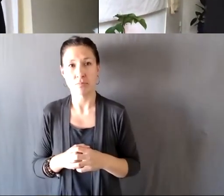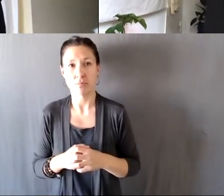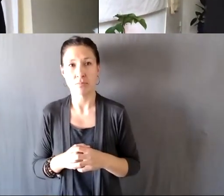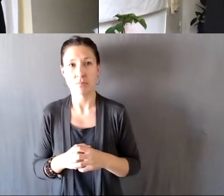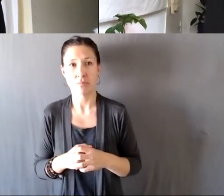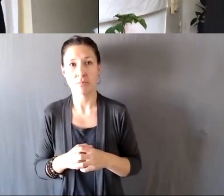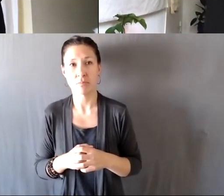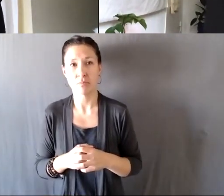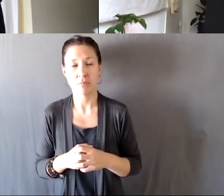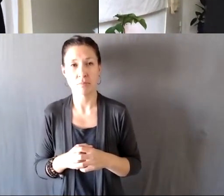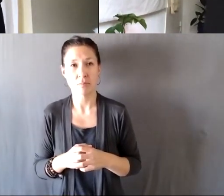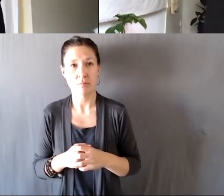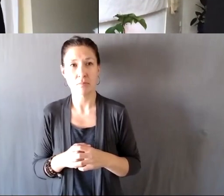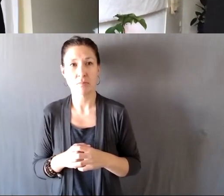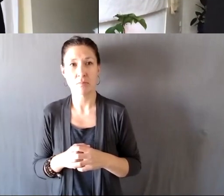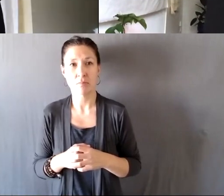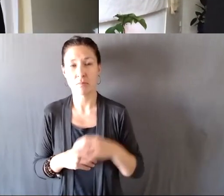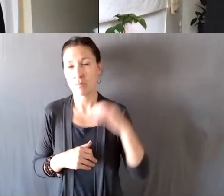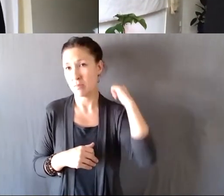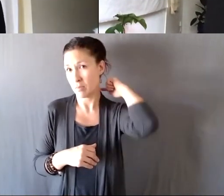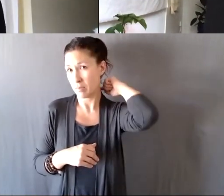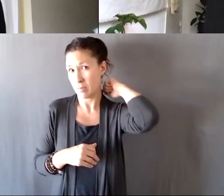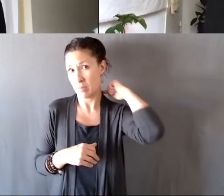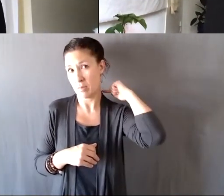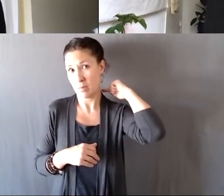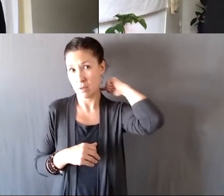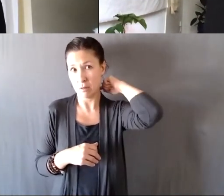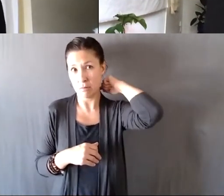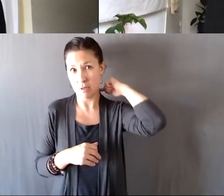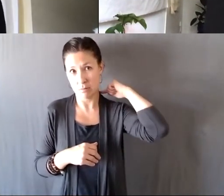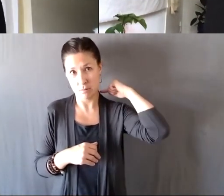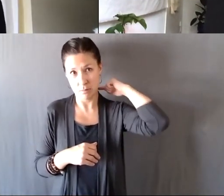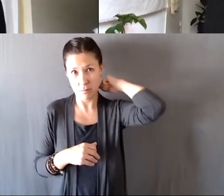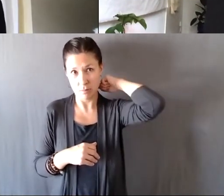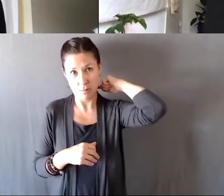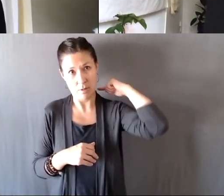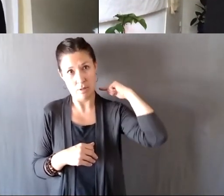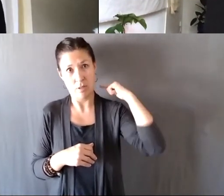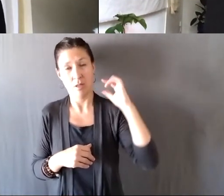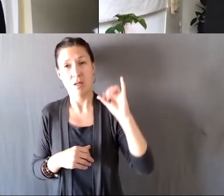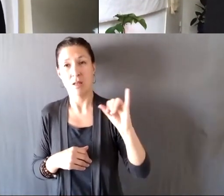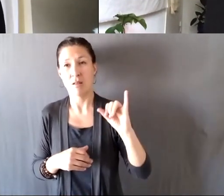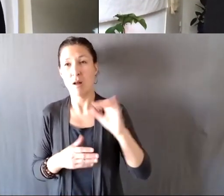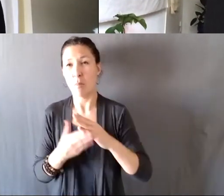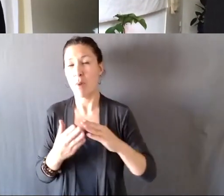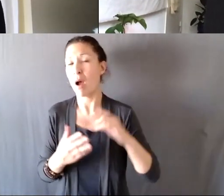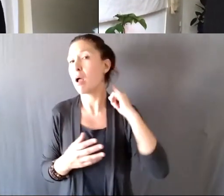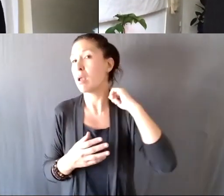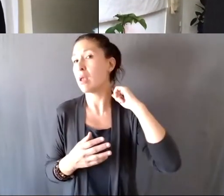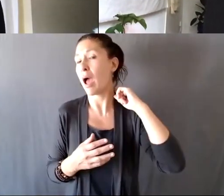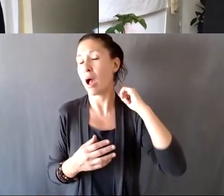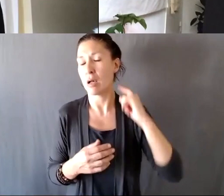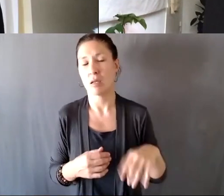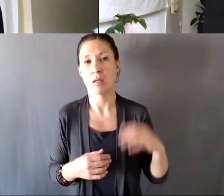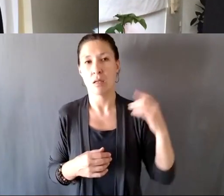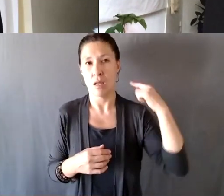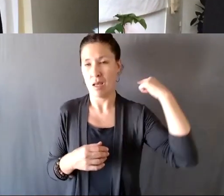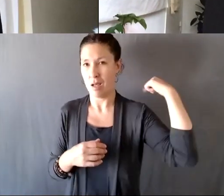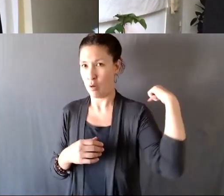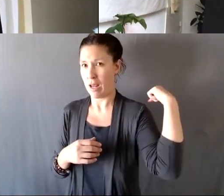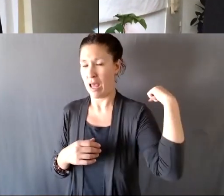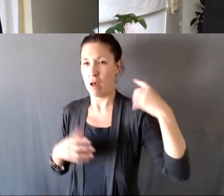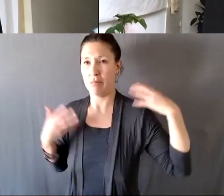This part, the base of the neck, is known as the jade pillow. Bring it down, back around, massaging